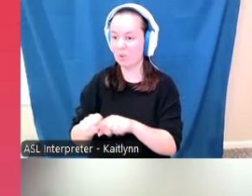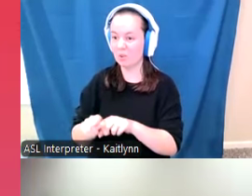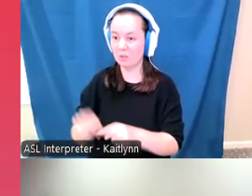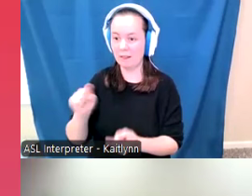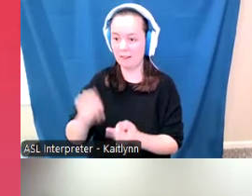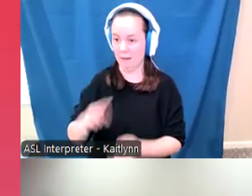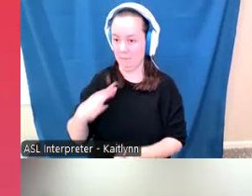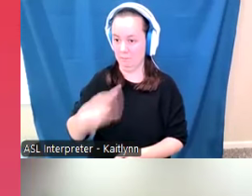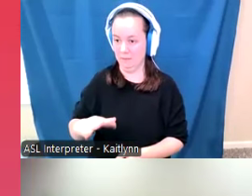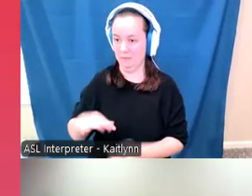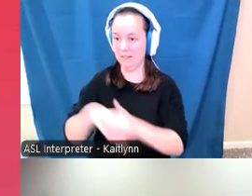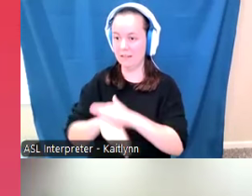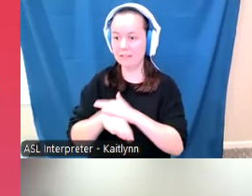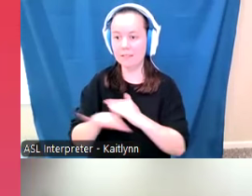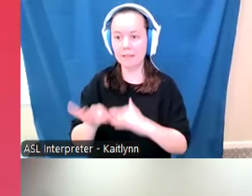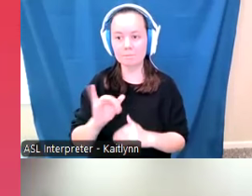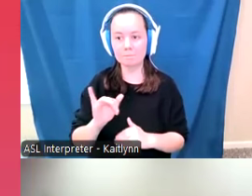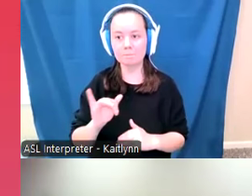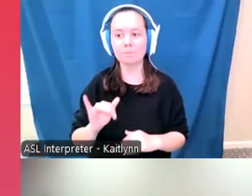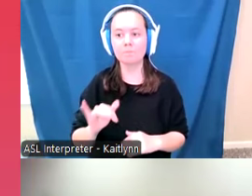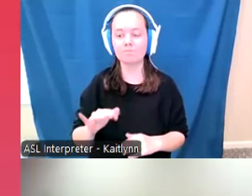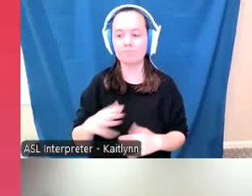healthcare or retirement plans.